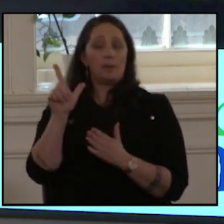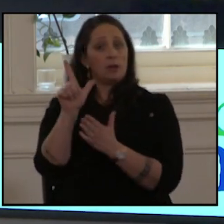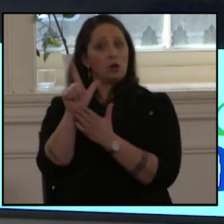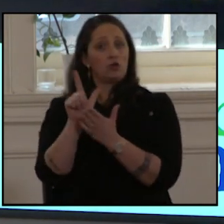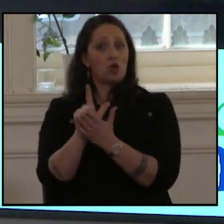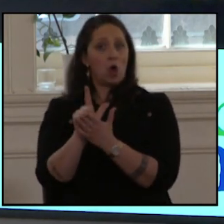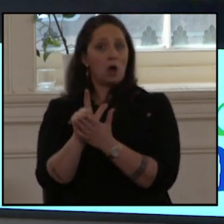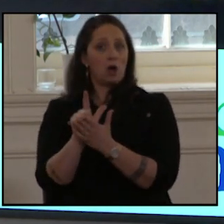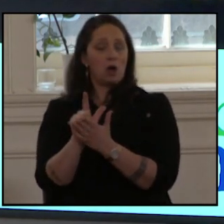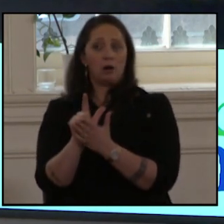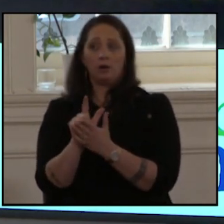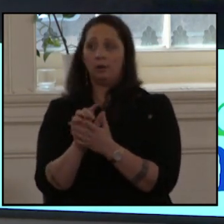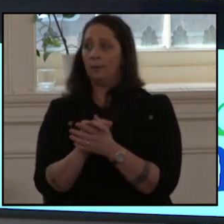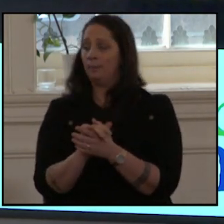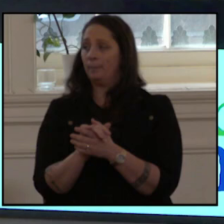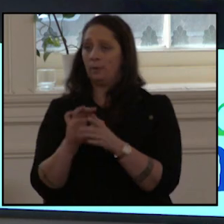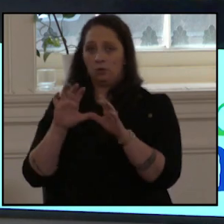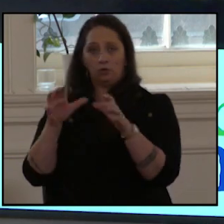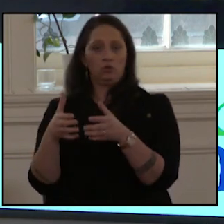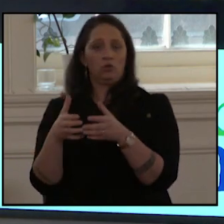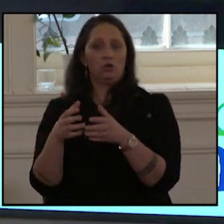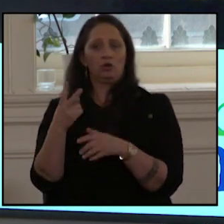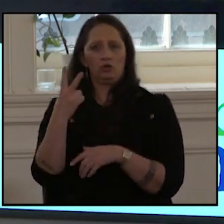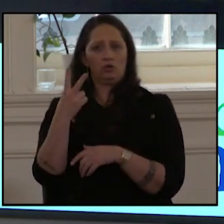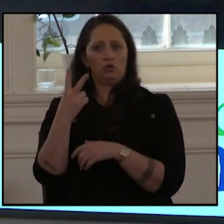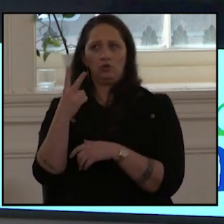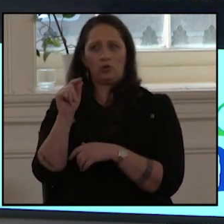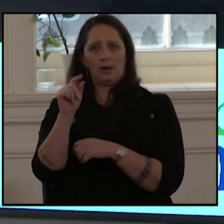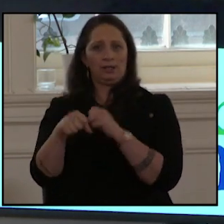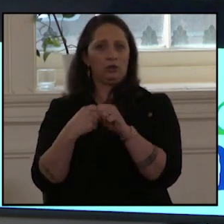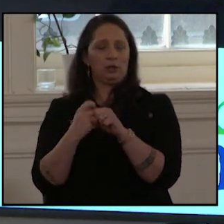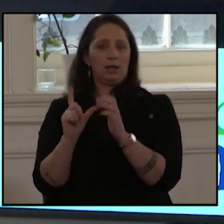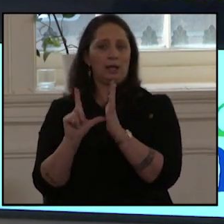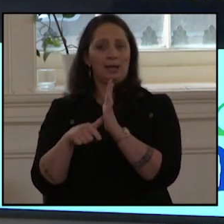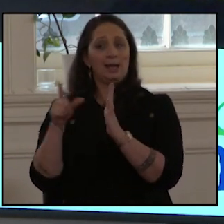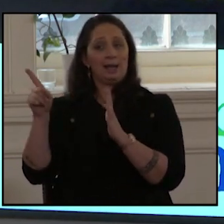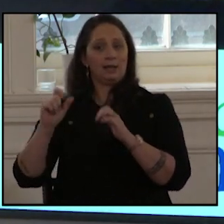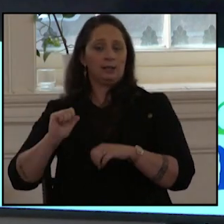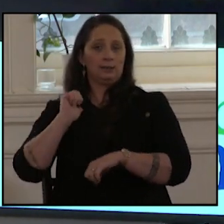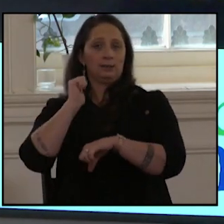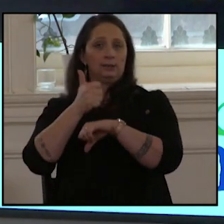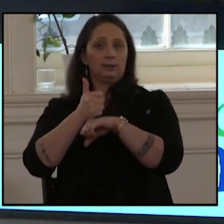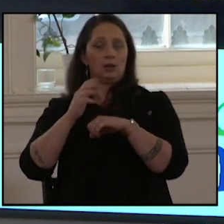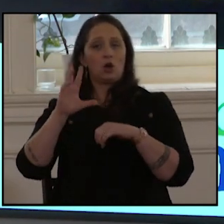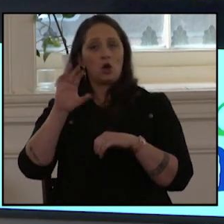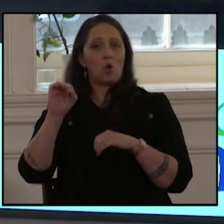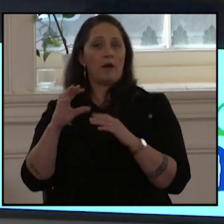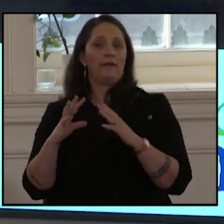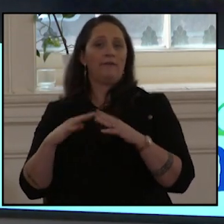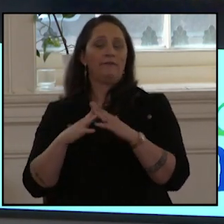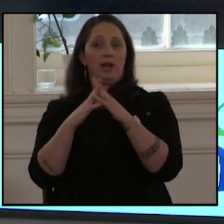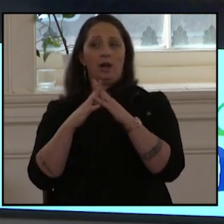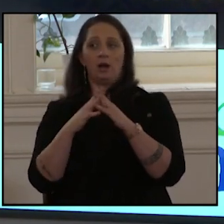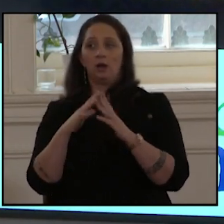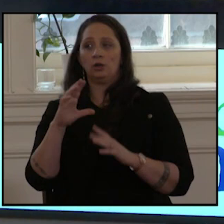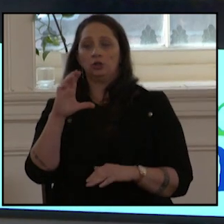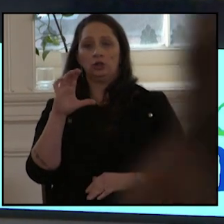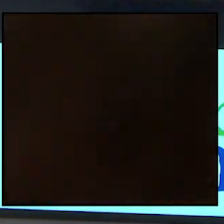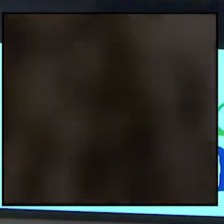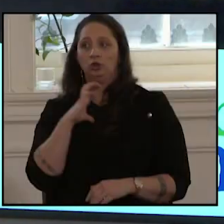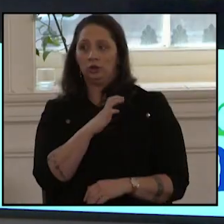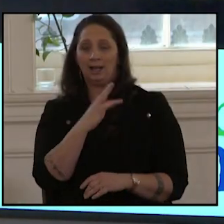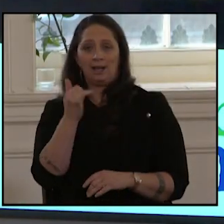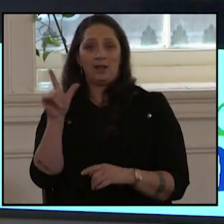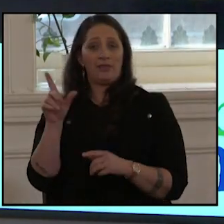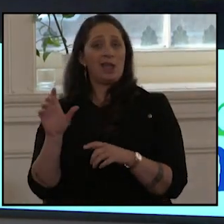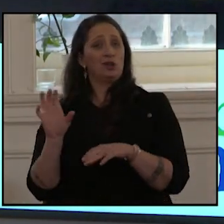firm, two decades later, that he co-founded, Sherman & Sterling LLP, they donated $15